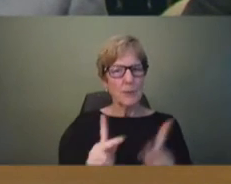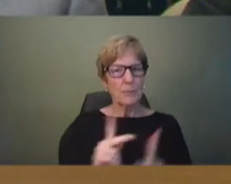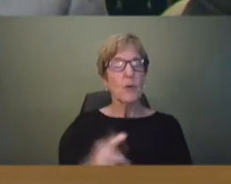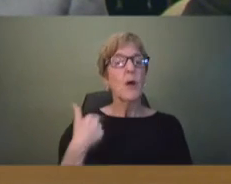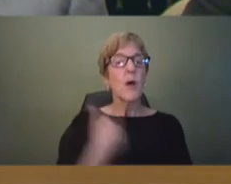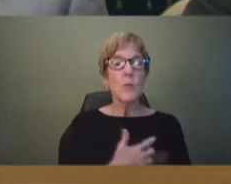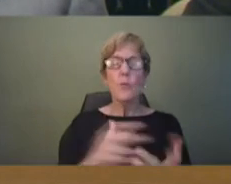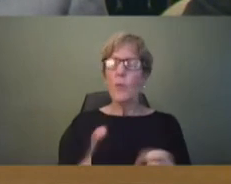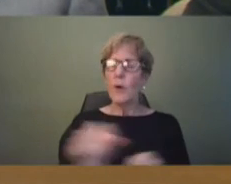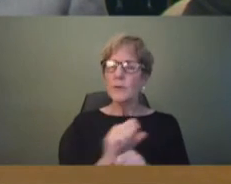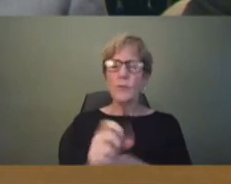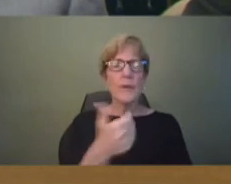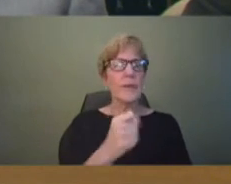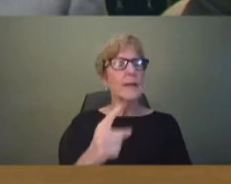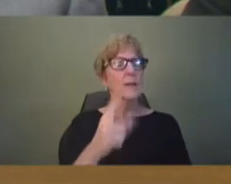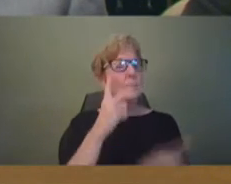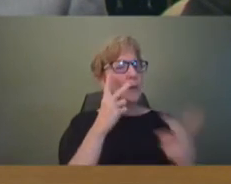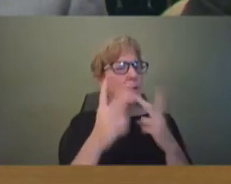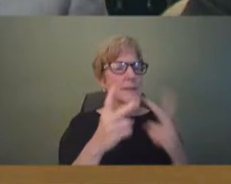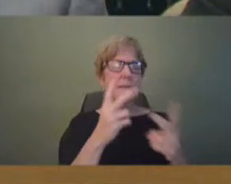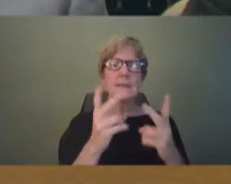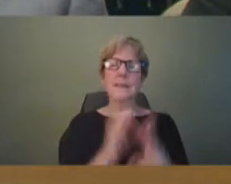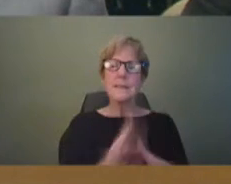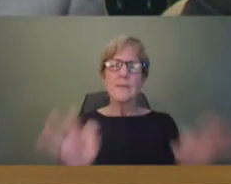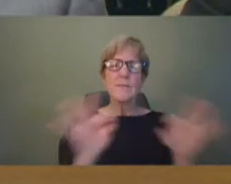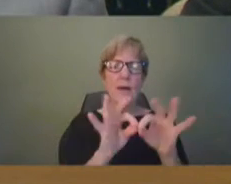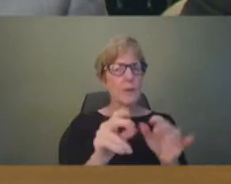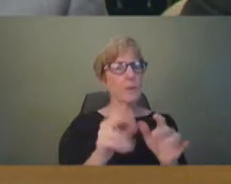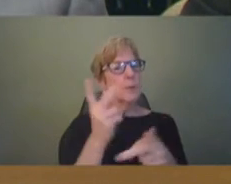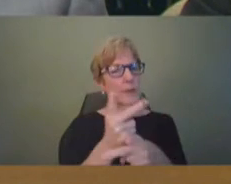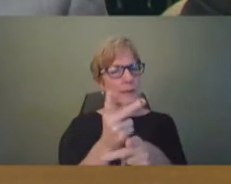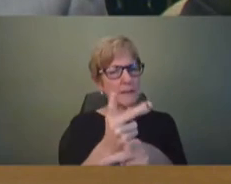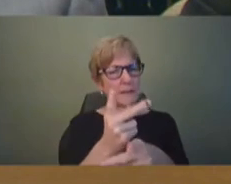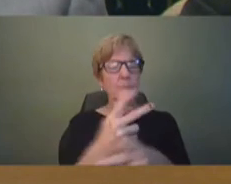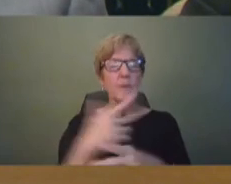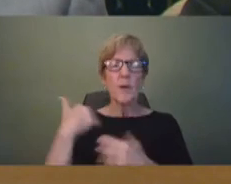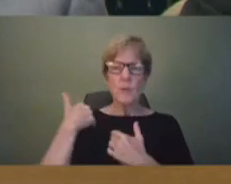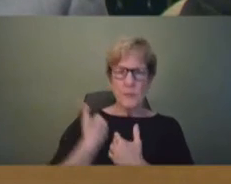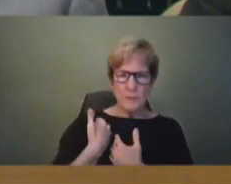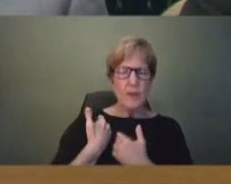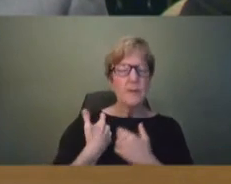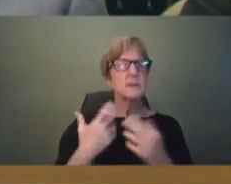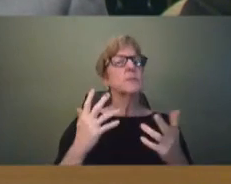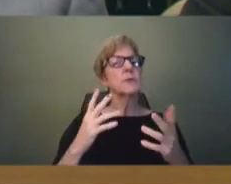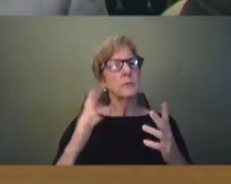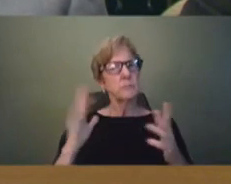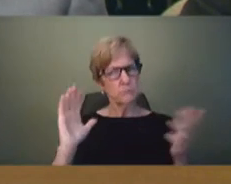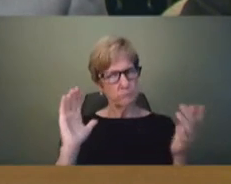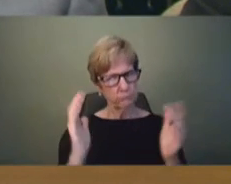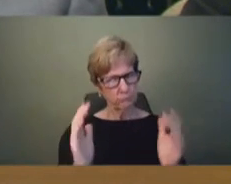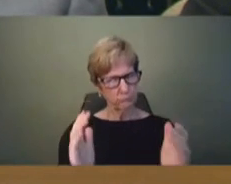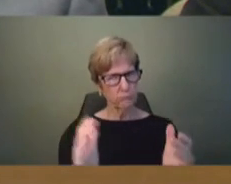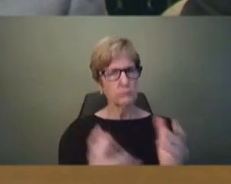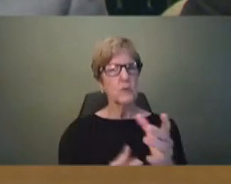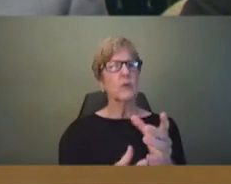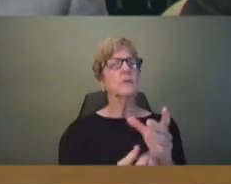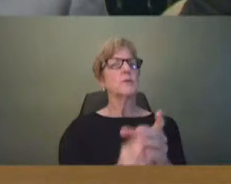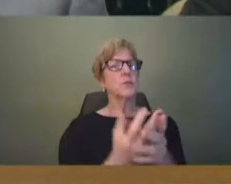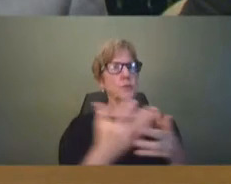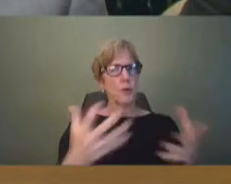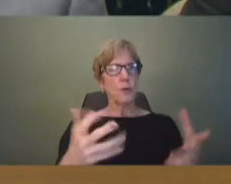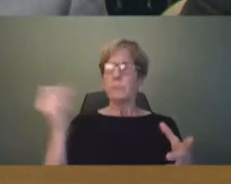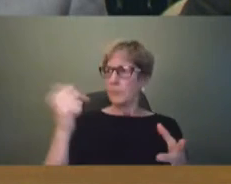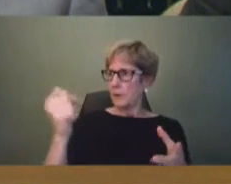anyone who sees the long-term value of sustainable responsible repairative growth with a yes in my backyard mentality when it comes to